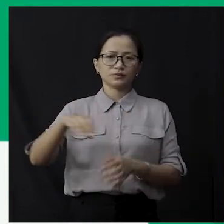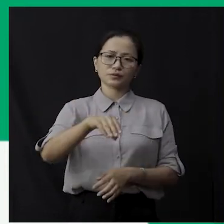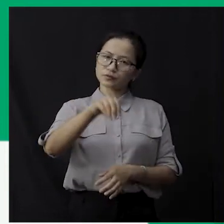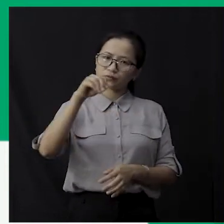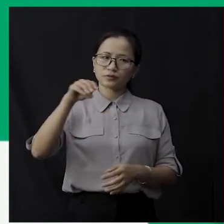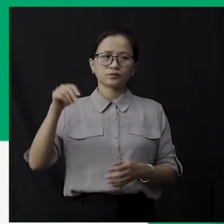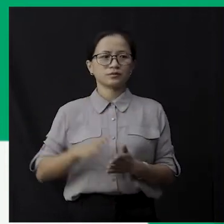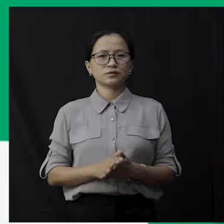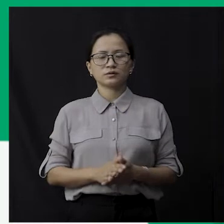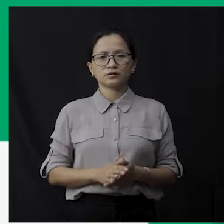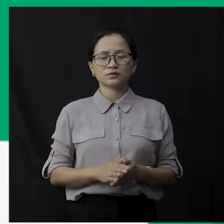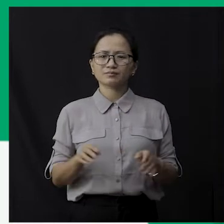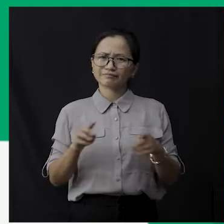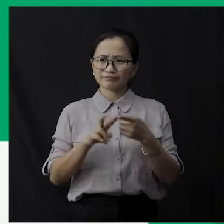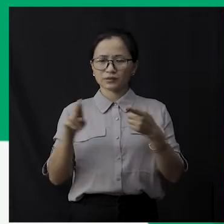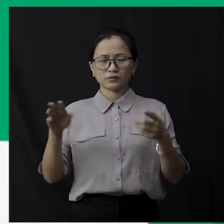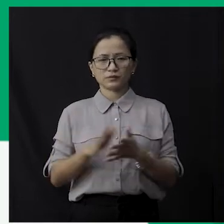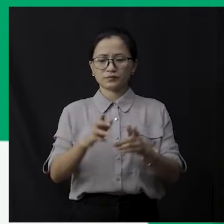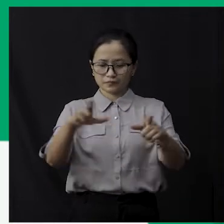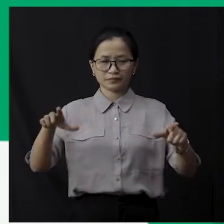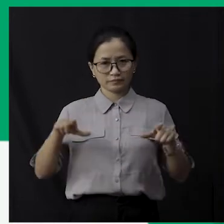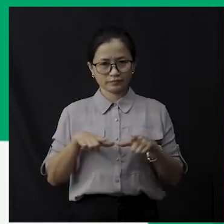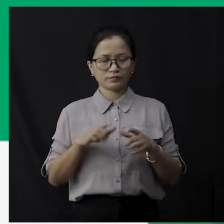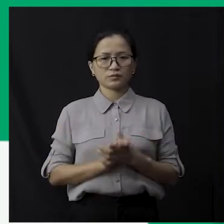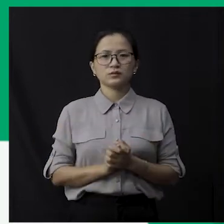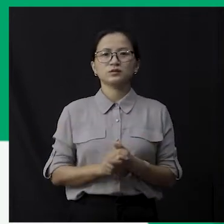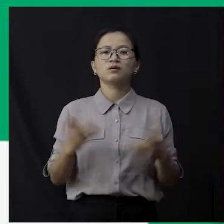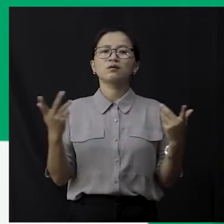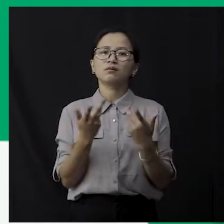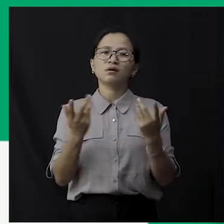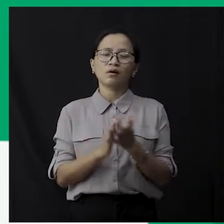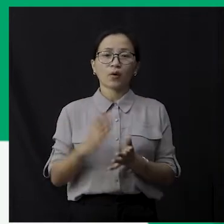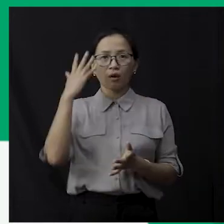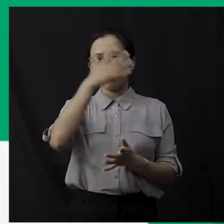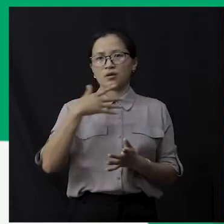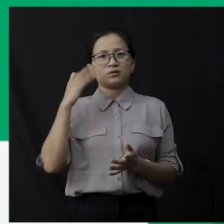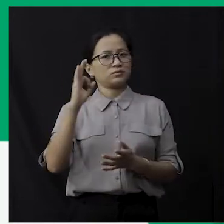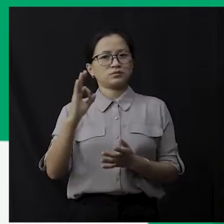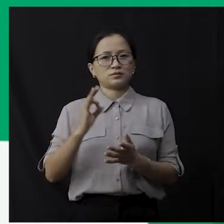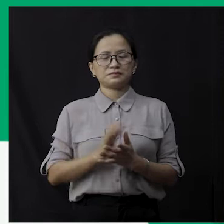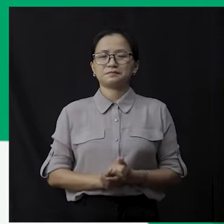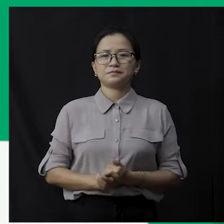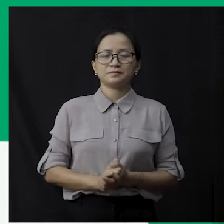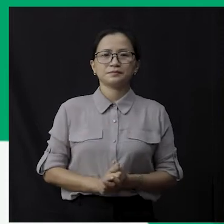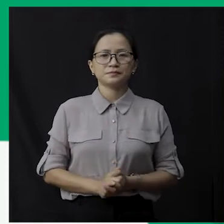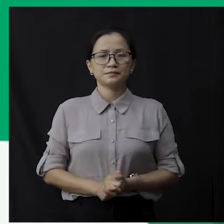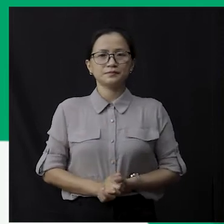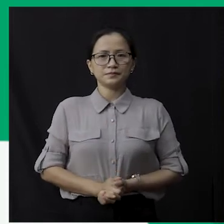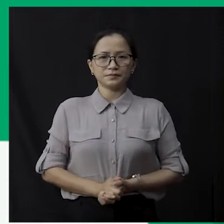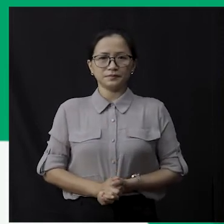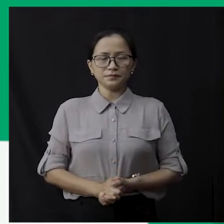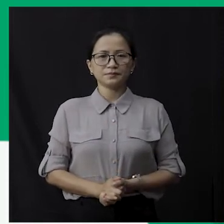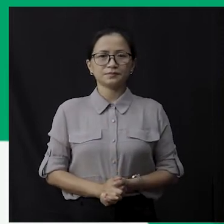find this type of land. You can see how beautiful it is, right? Okay,